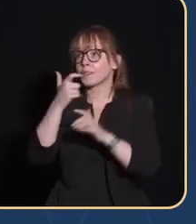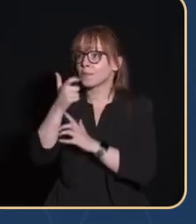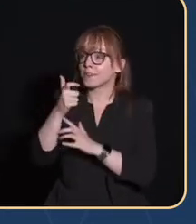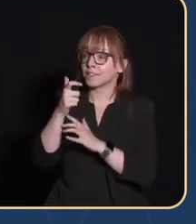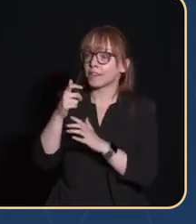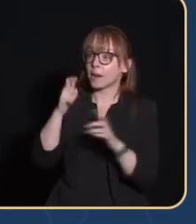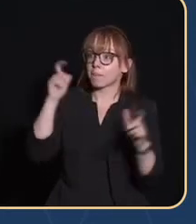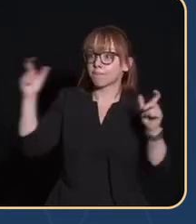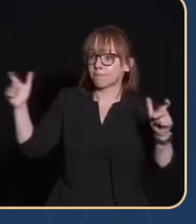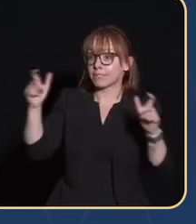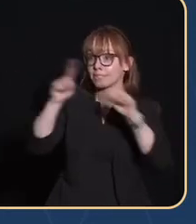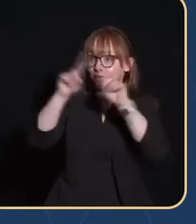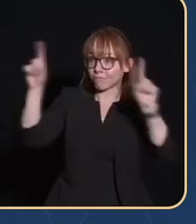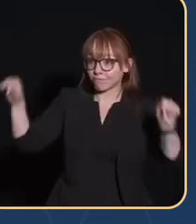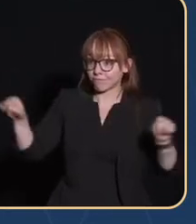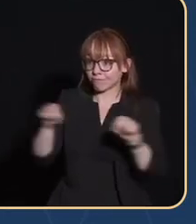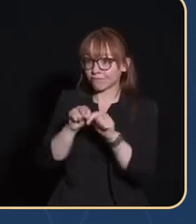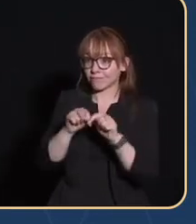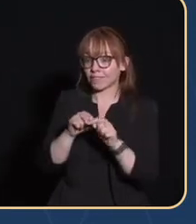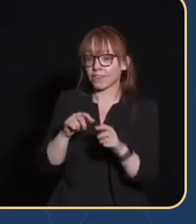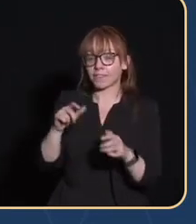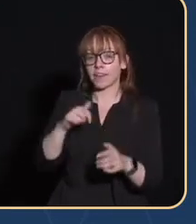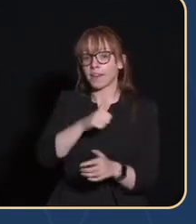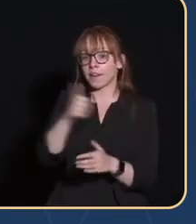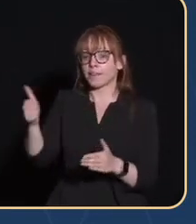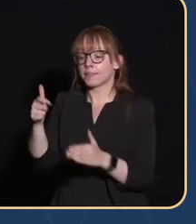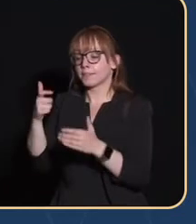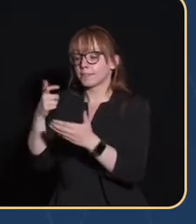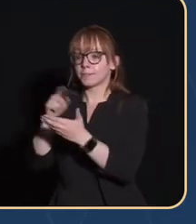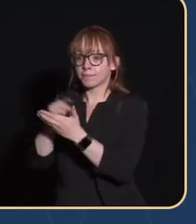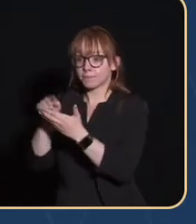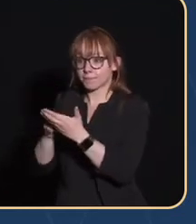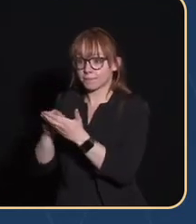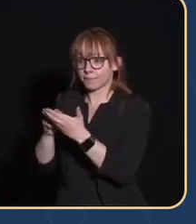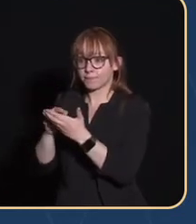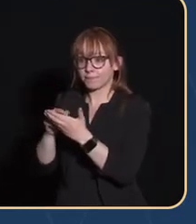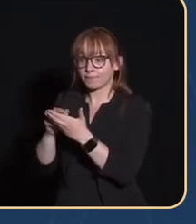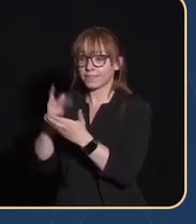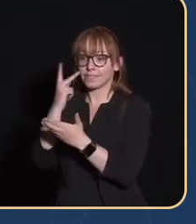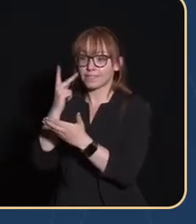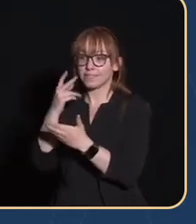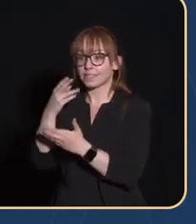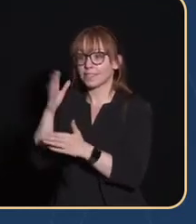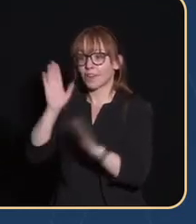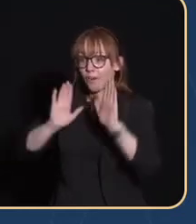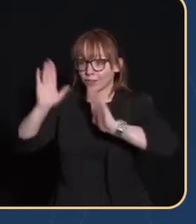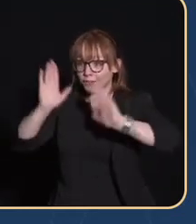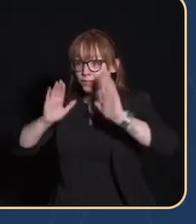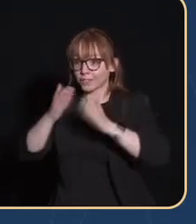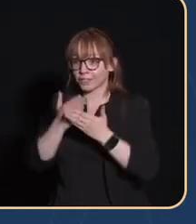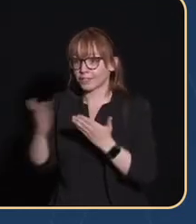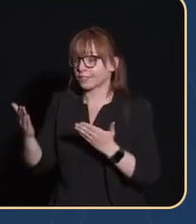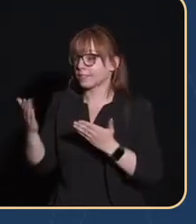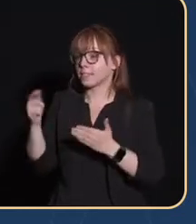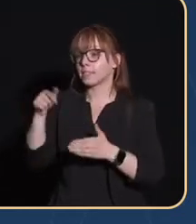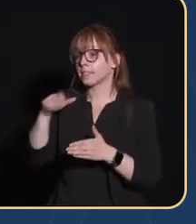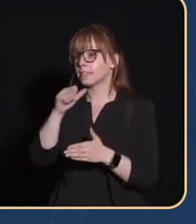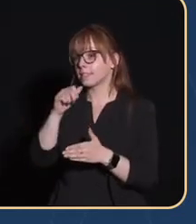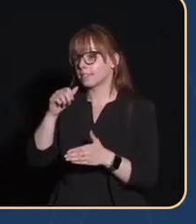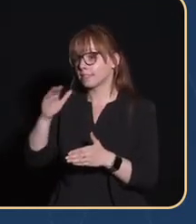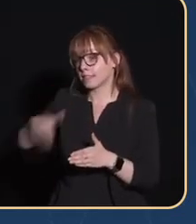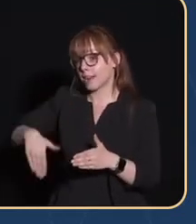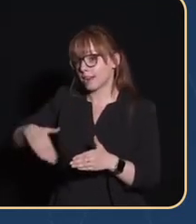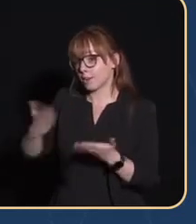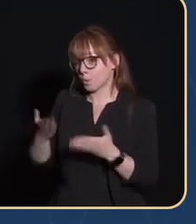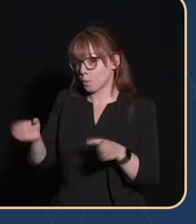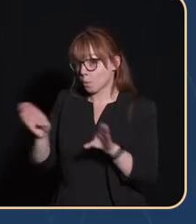screen and also have another device handy to see the several auction items. Our auction will not close until tomorrow